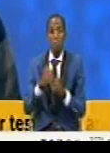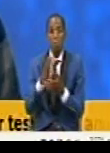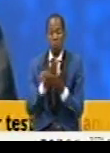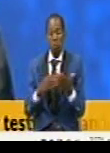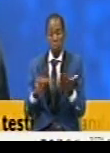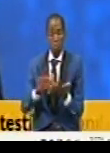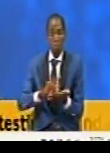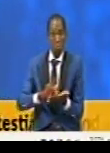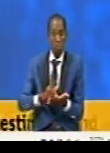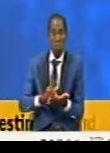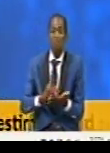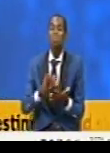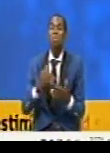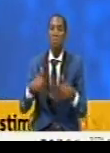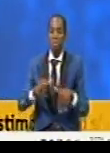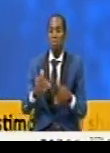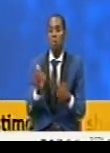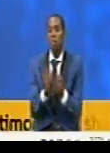to hospital.